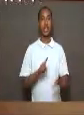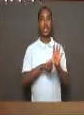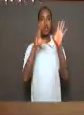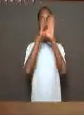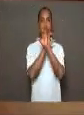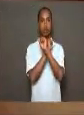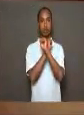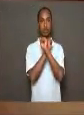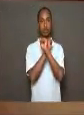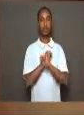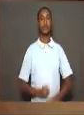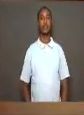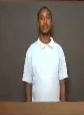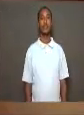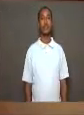Time's up.